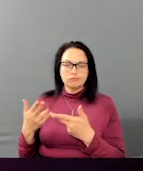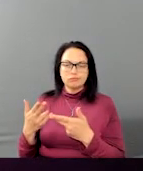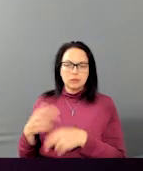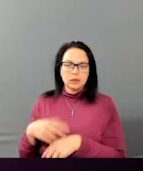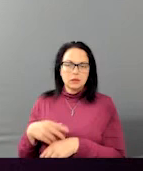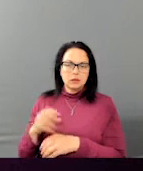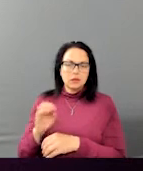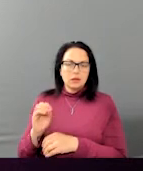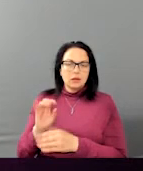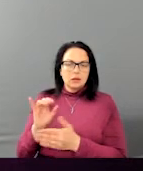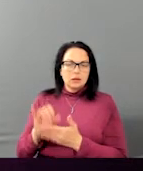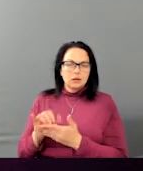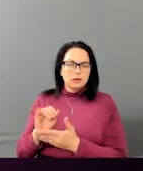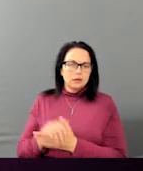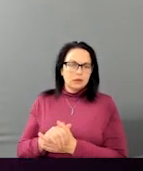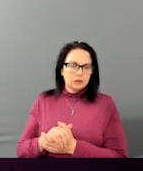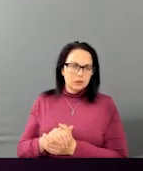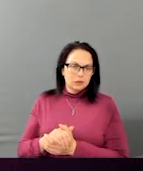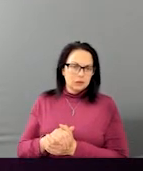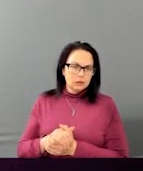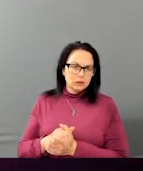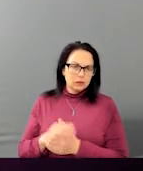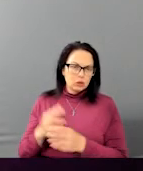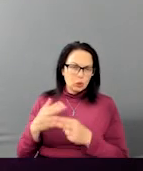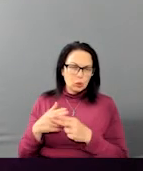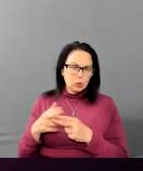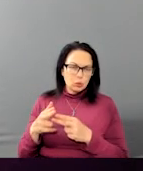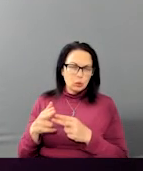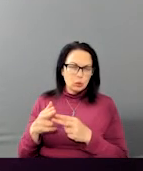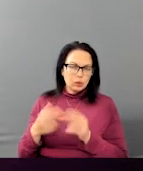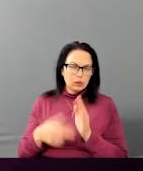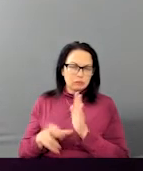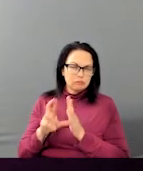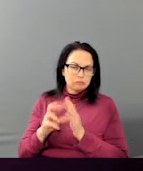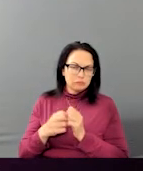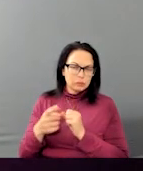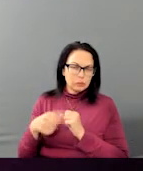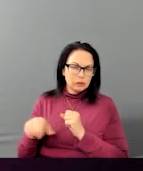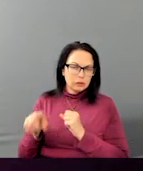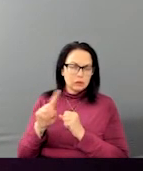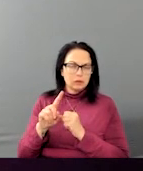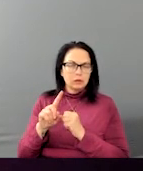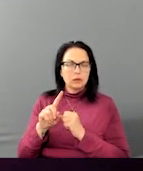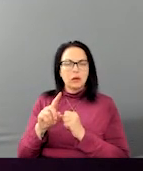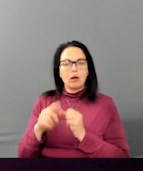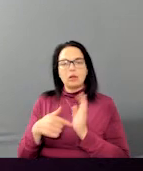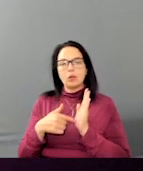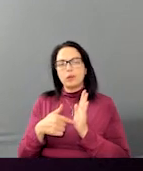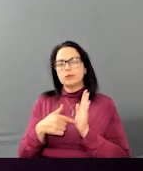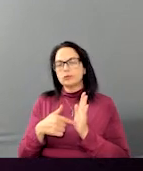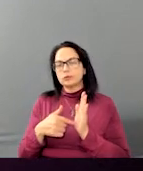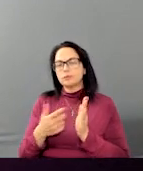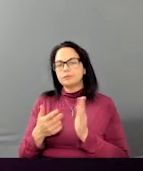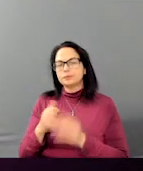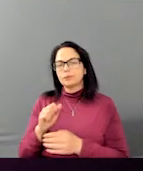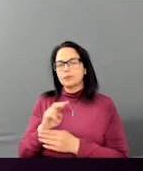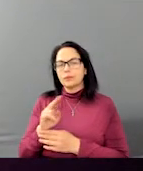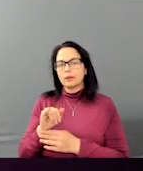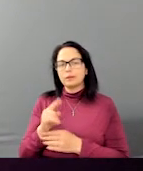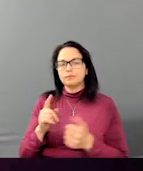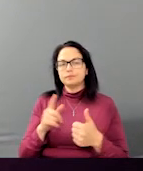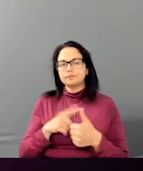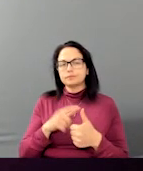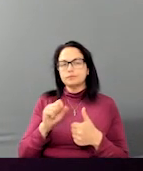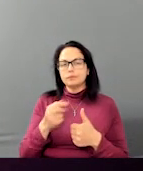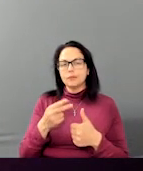that. So just to quickly recap on the rendering, so Enzyme, we had shallow